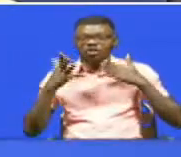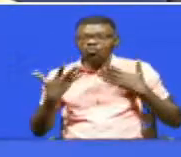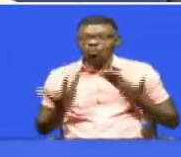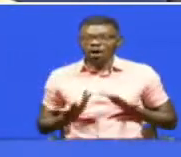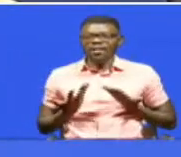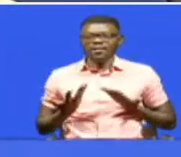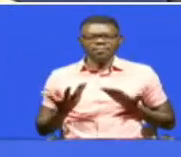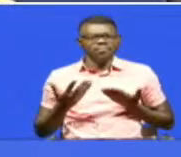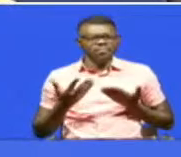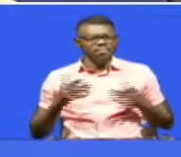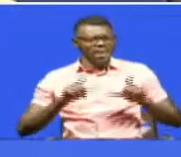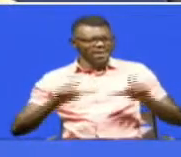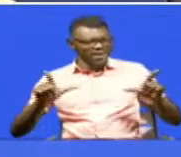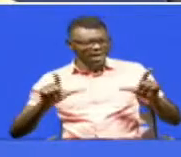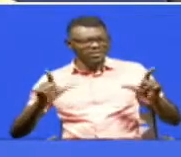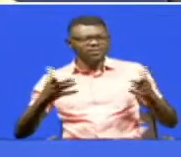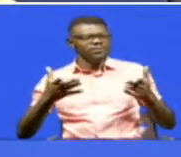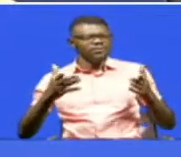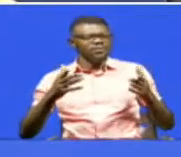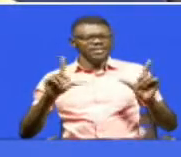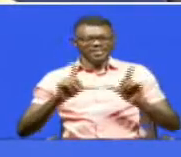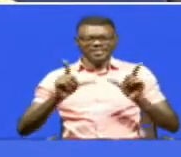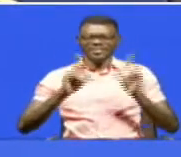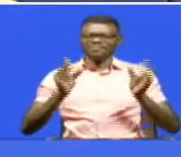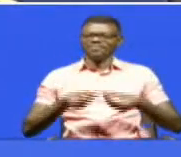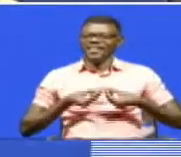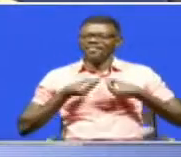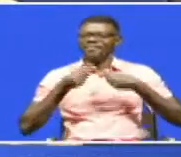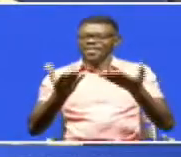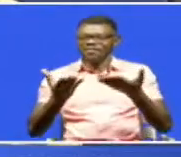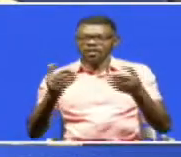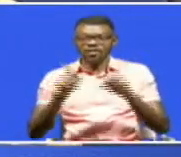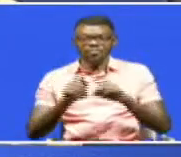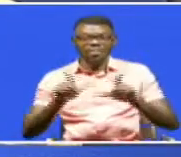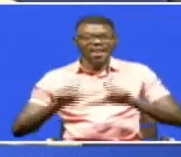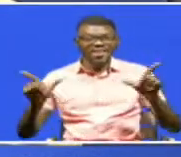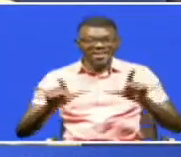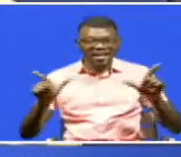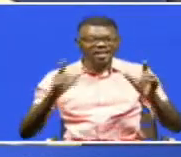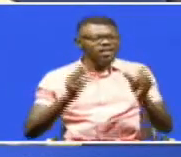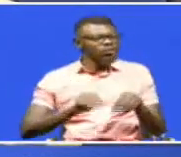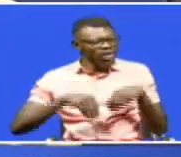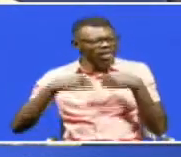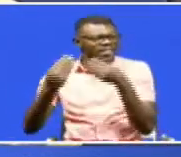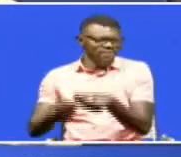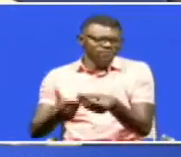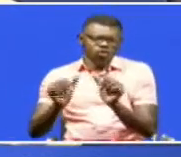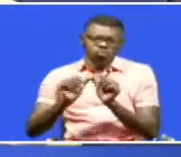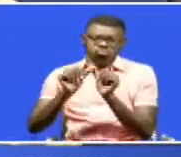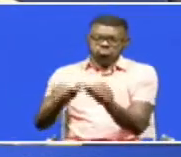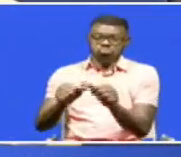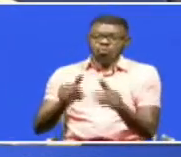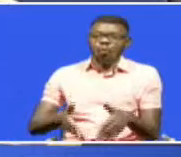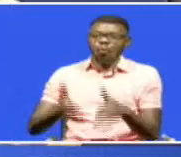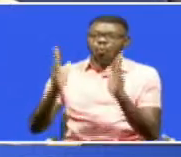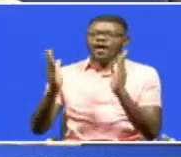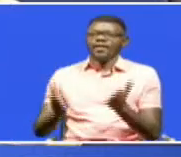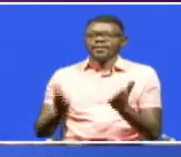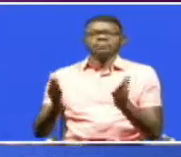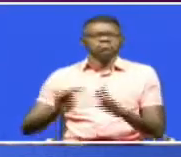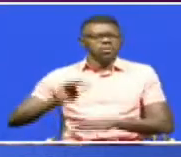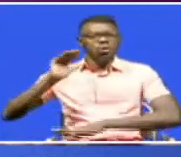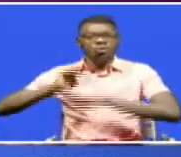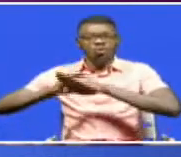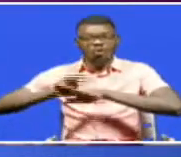allocation of title deeds, and I'm proud to say that we have accelerated land adjudication in a way that is